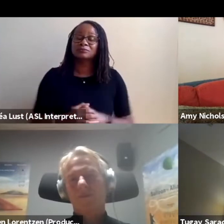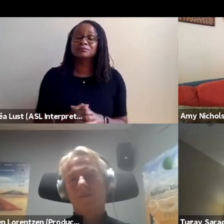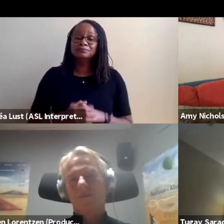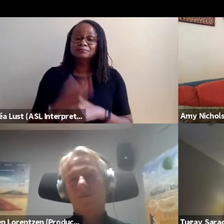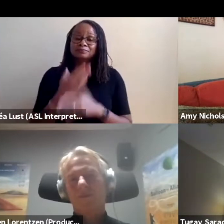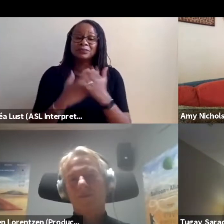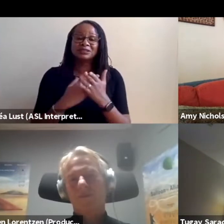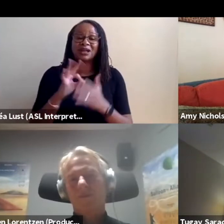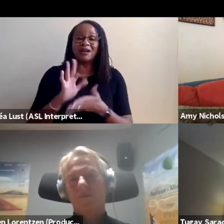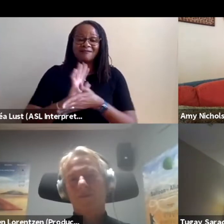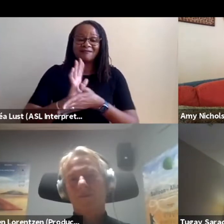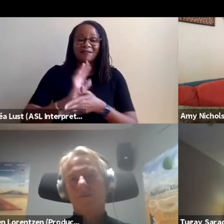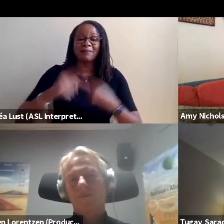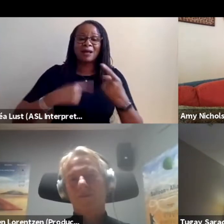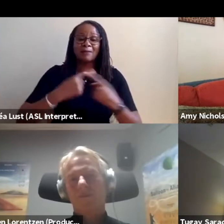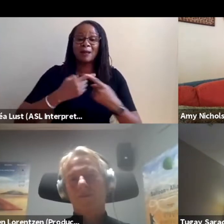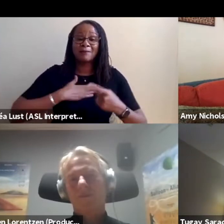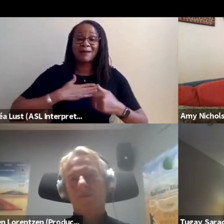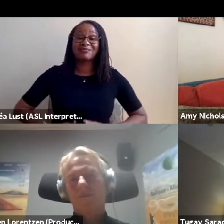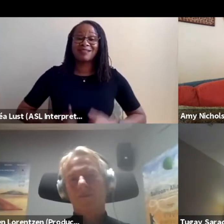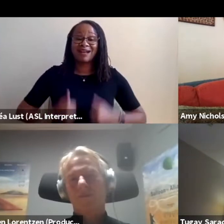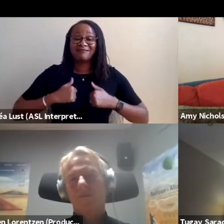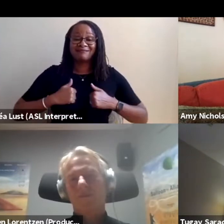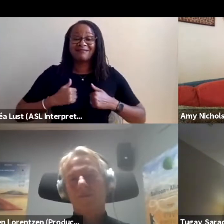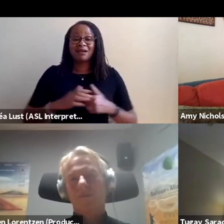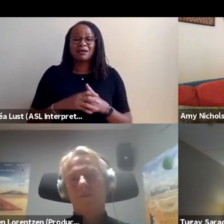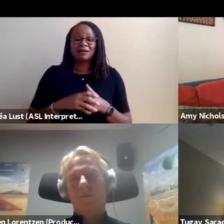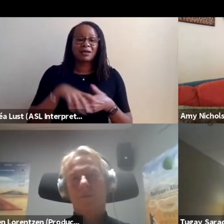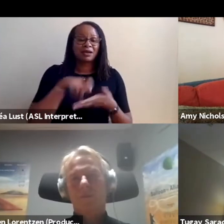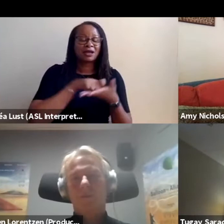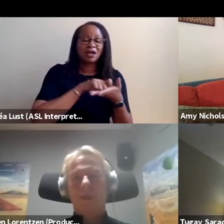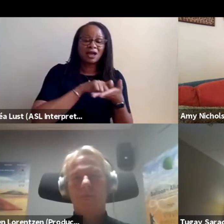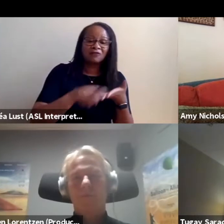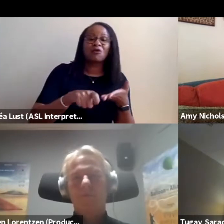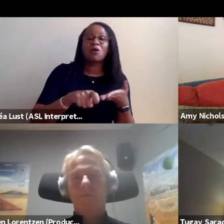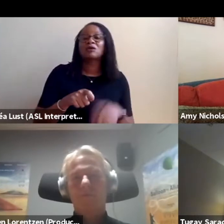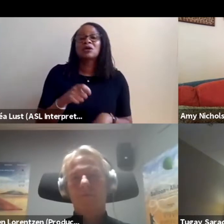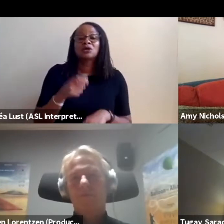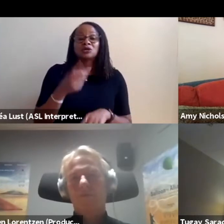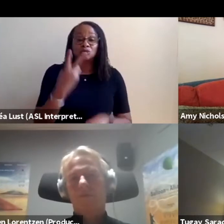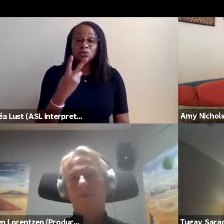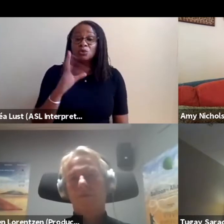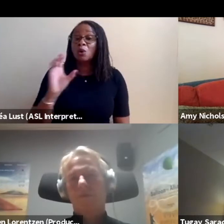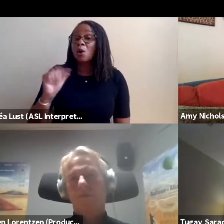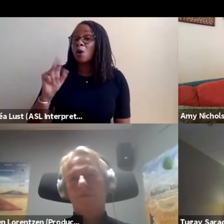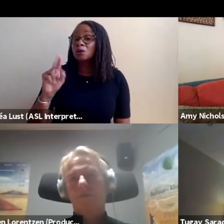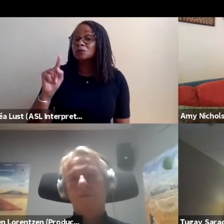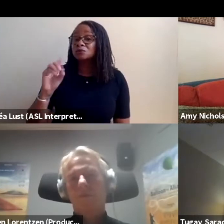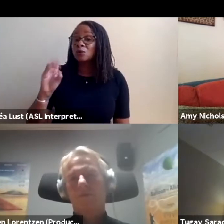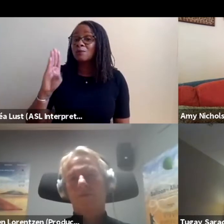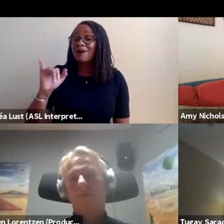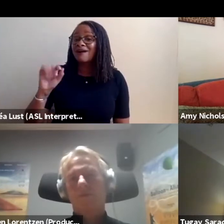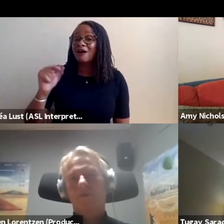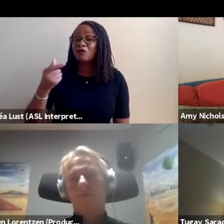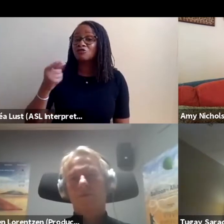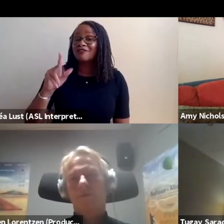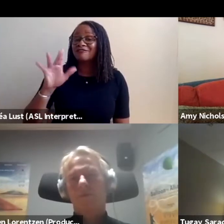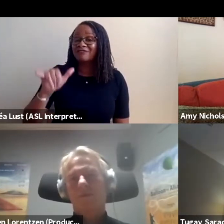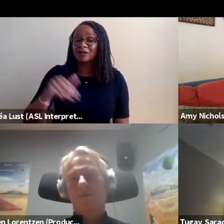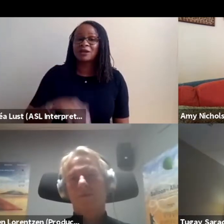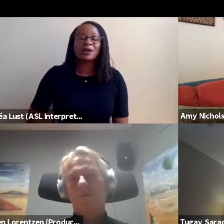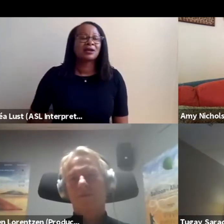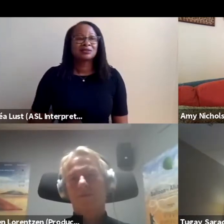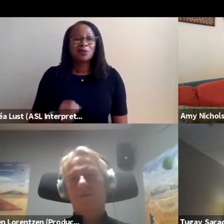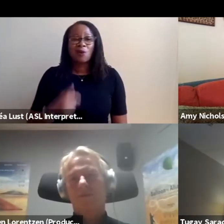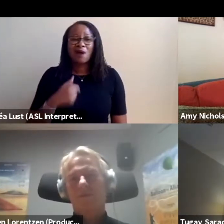pieces of films about my life, and I wrote 2 autobiographies, so enough people know about my life. So I'm tired to tell